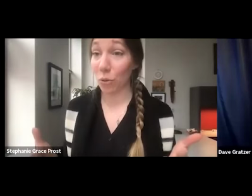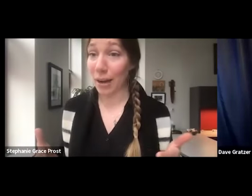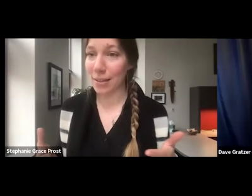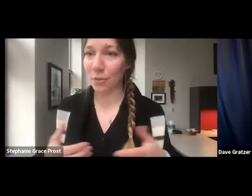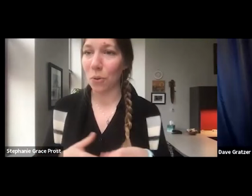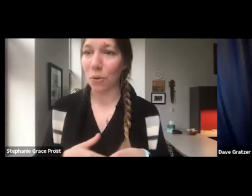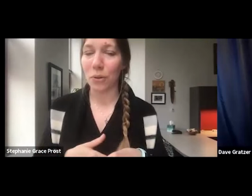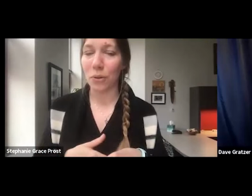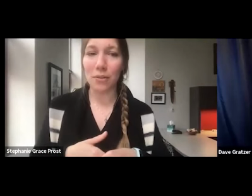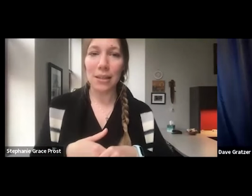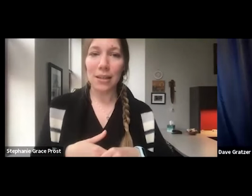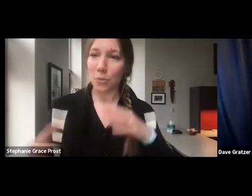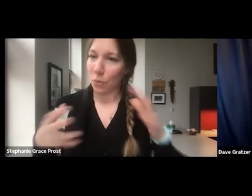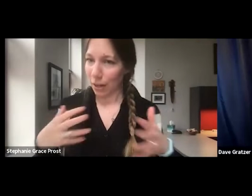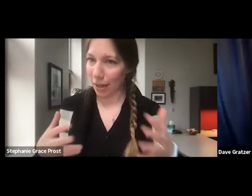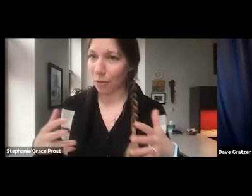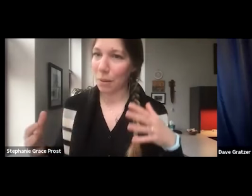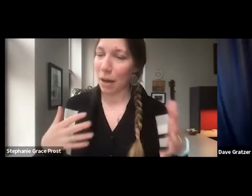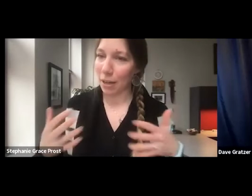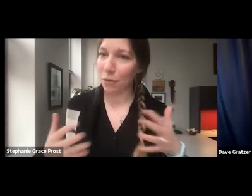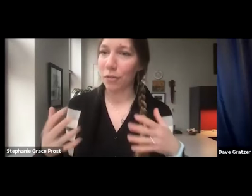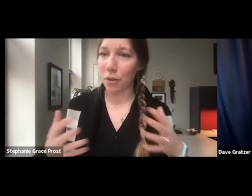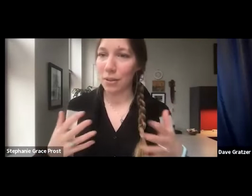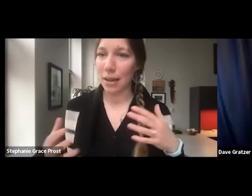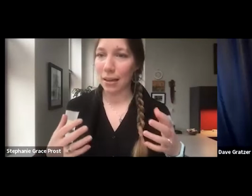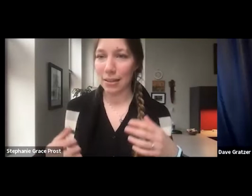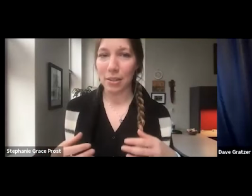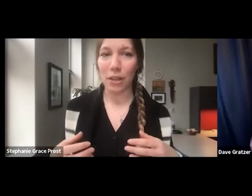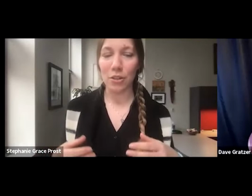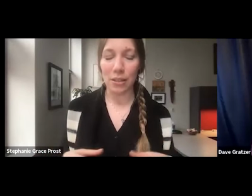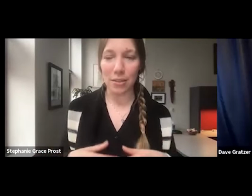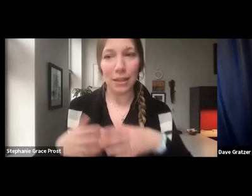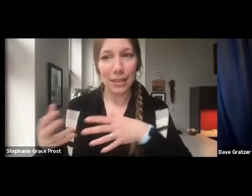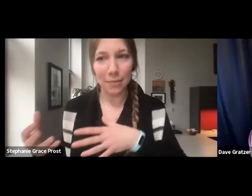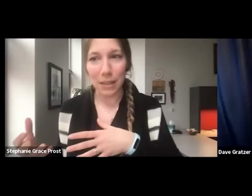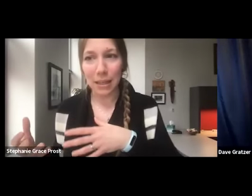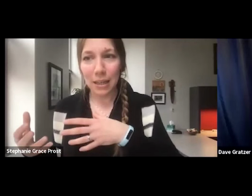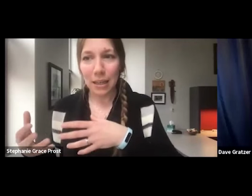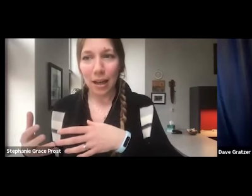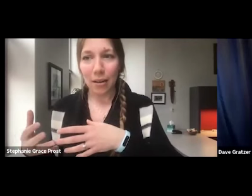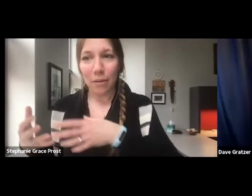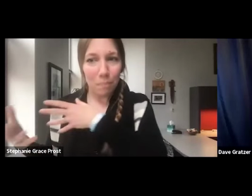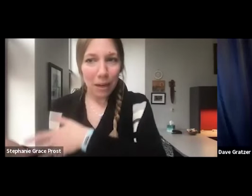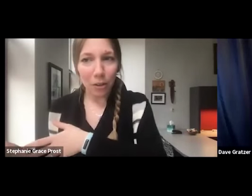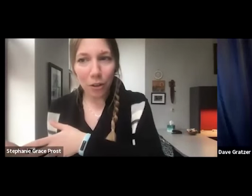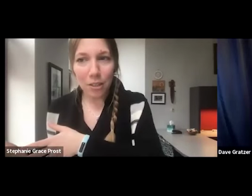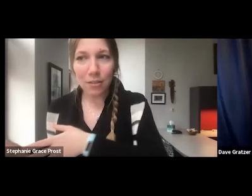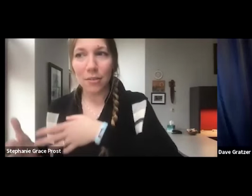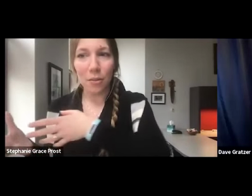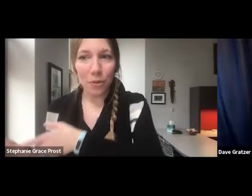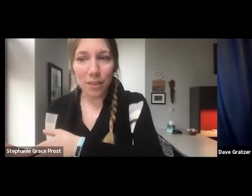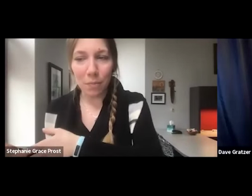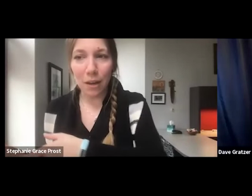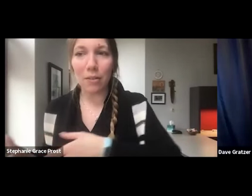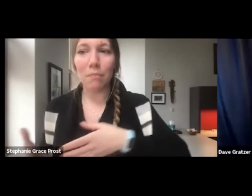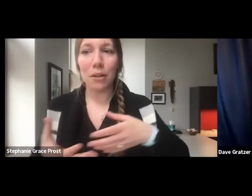amount to arrest for older adults. So we want to kind of be mindful of those considerations. So they need to be made alert so